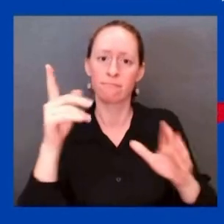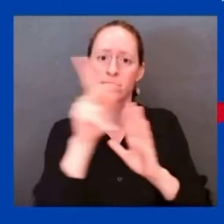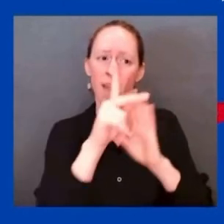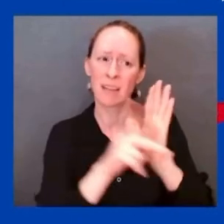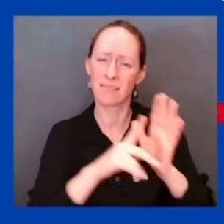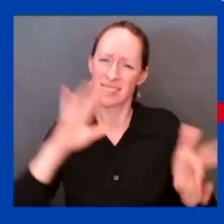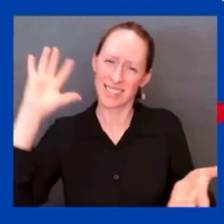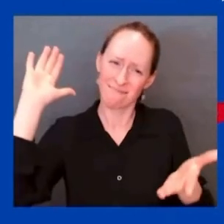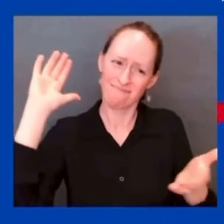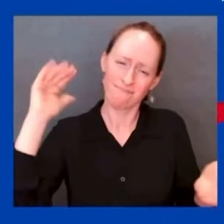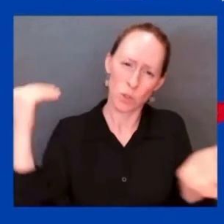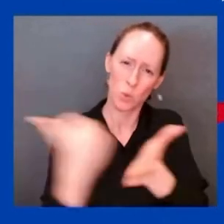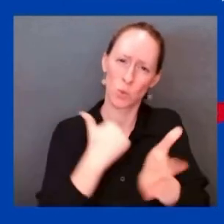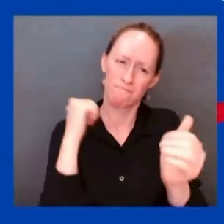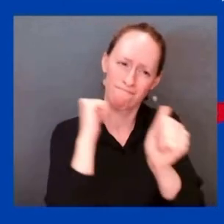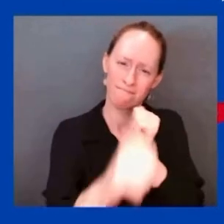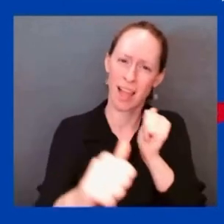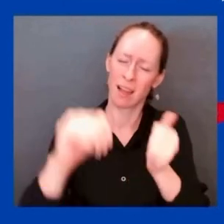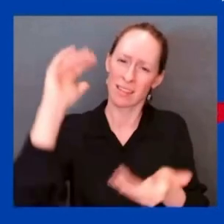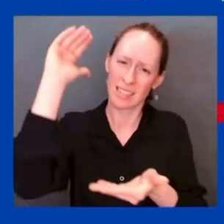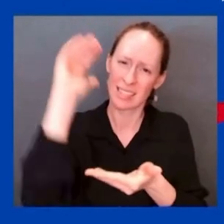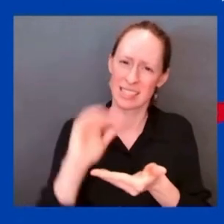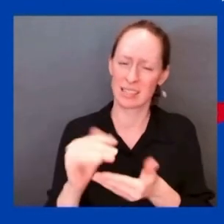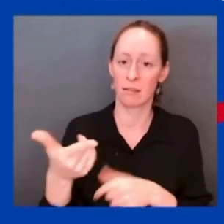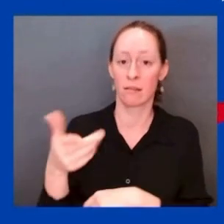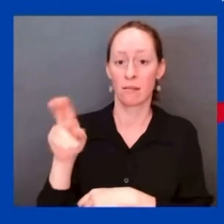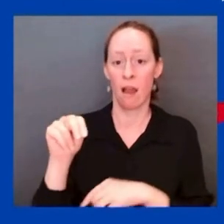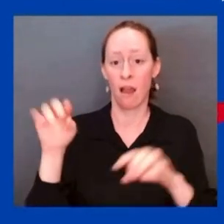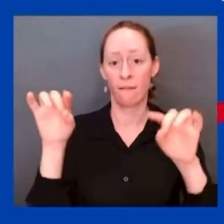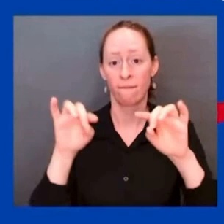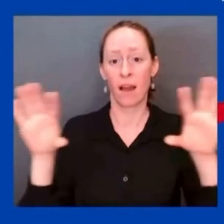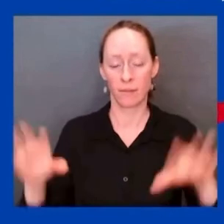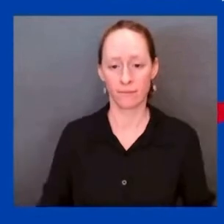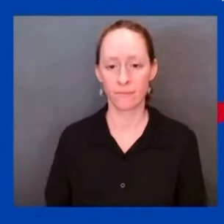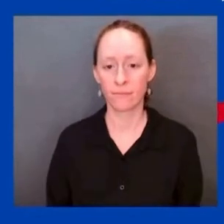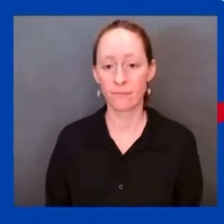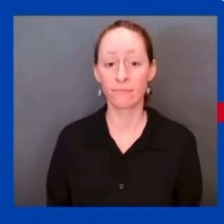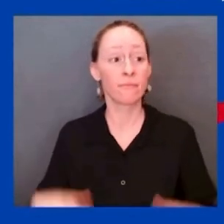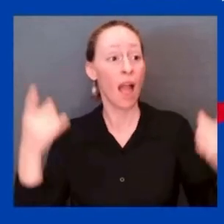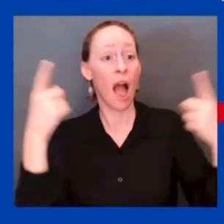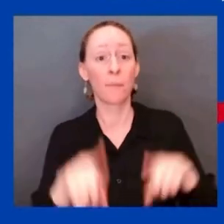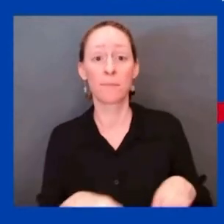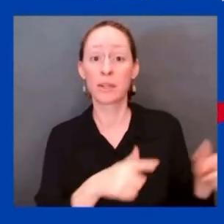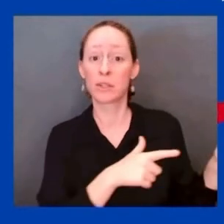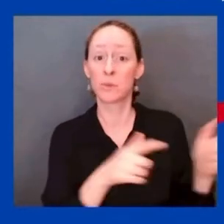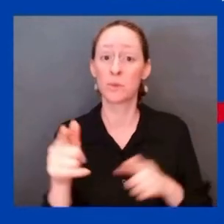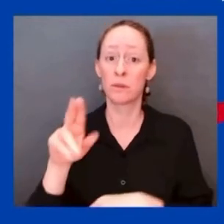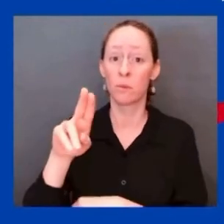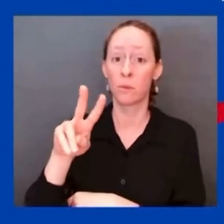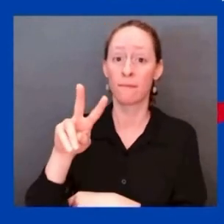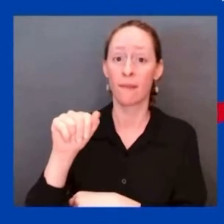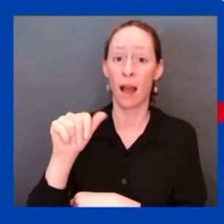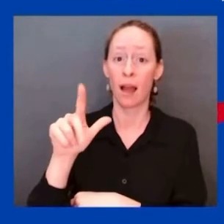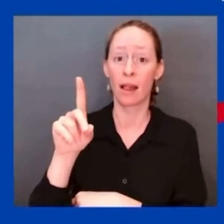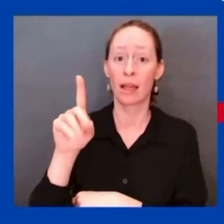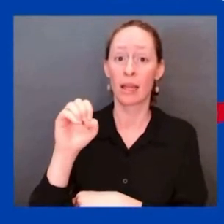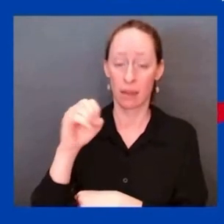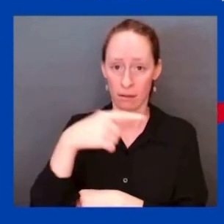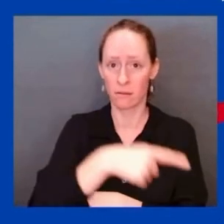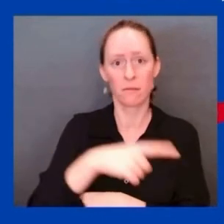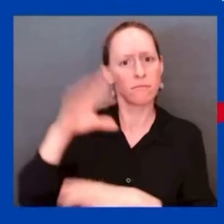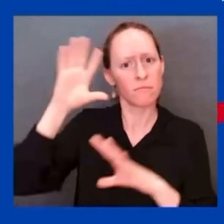President Harris came to my school where we rallied together against gun violence and spoke for